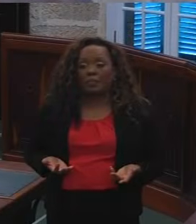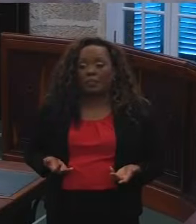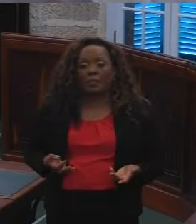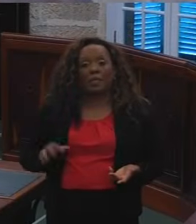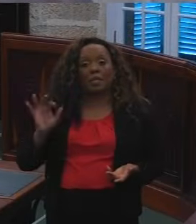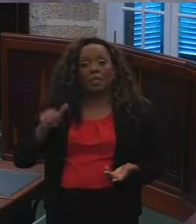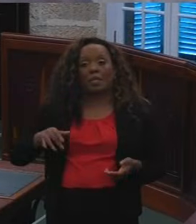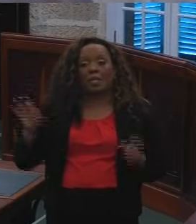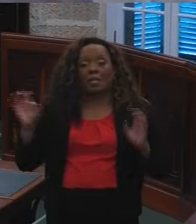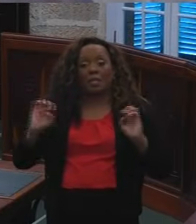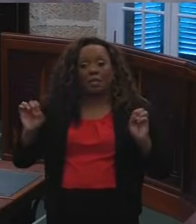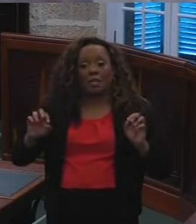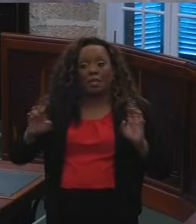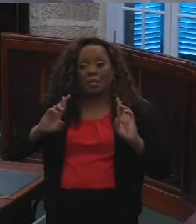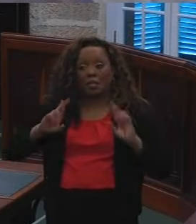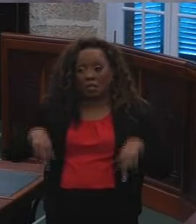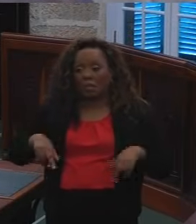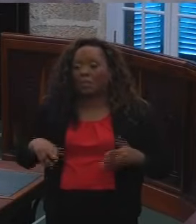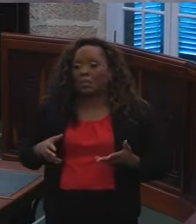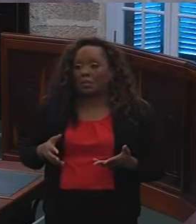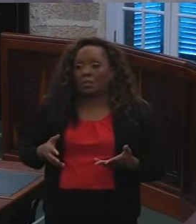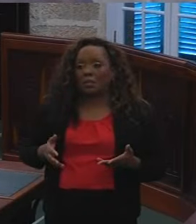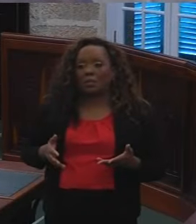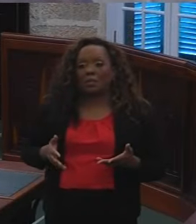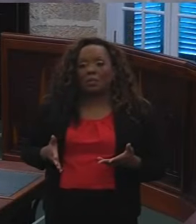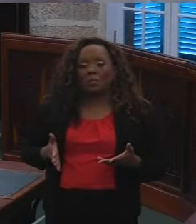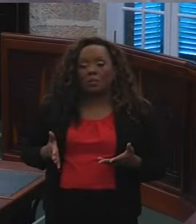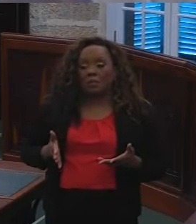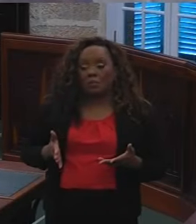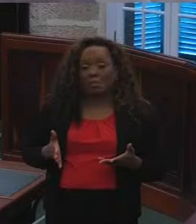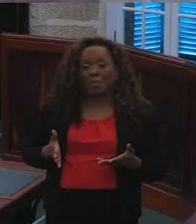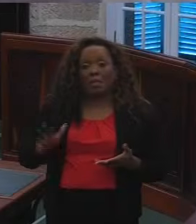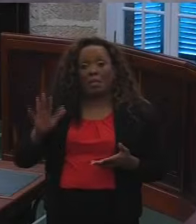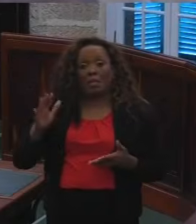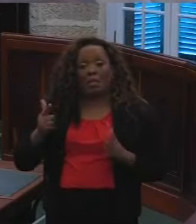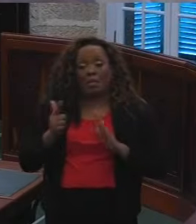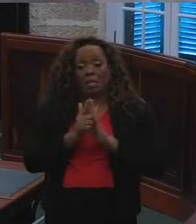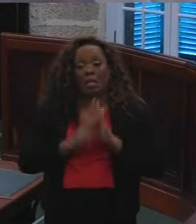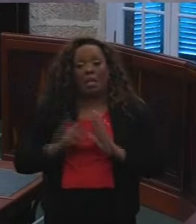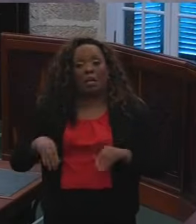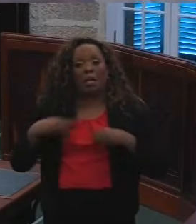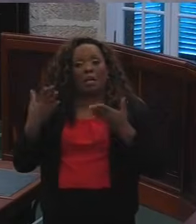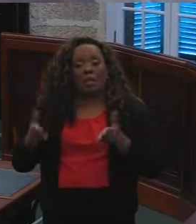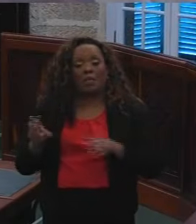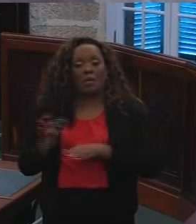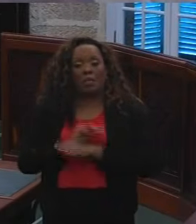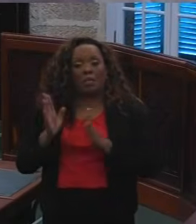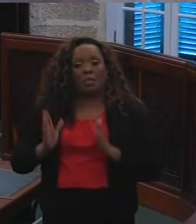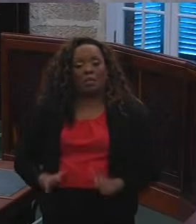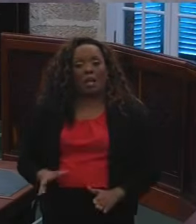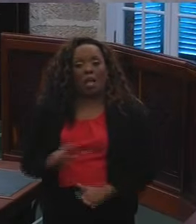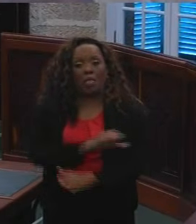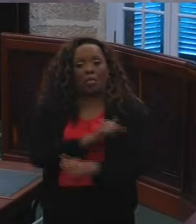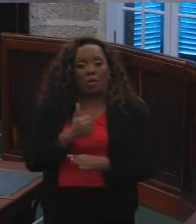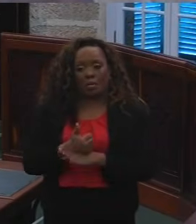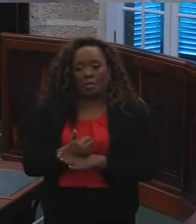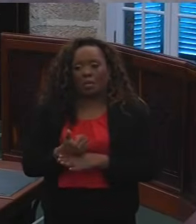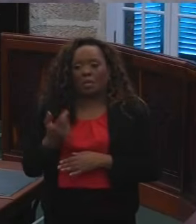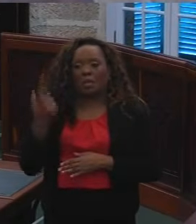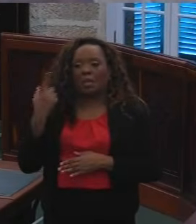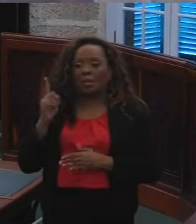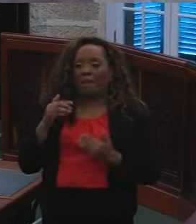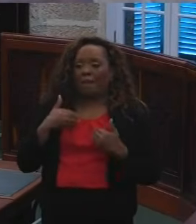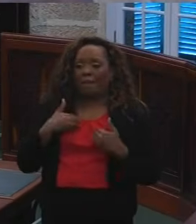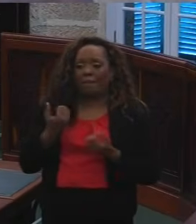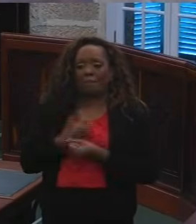response, and we saw that the legislation gives the minister that authority to designate safe spaces based on the